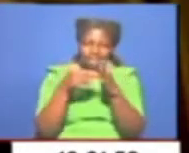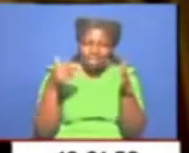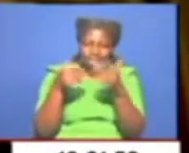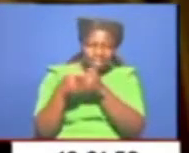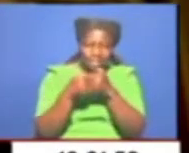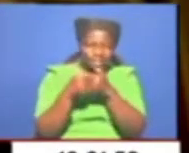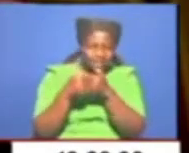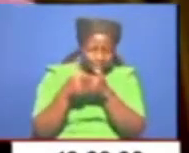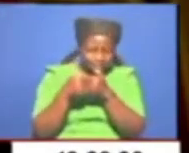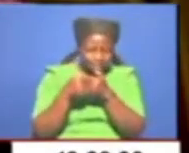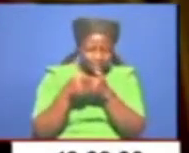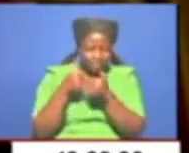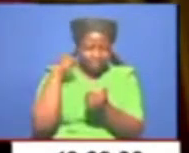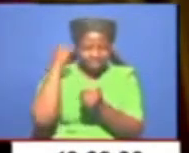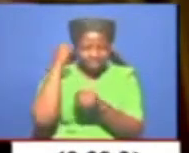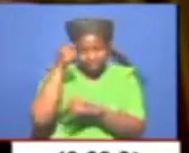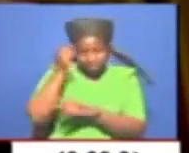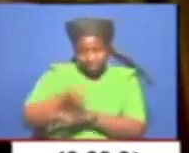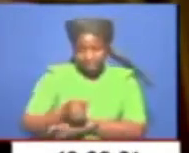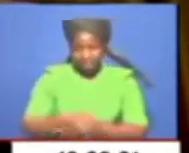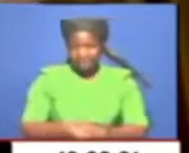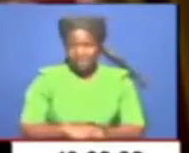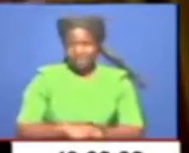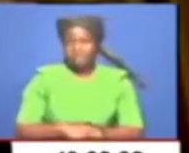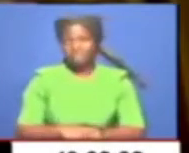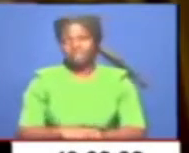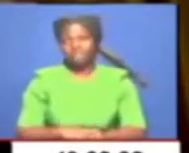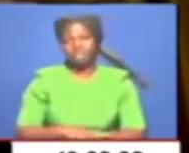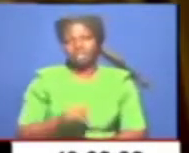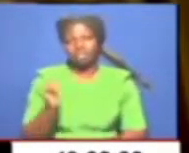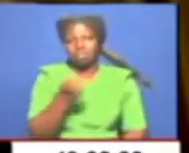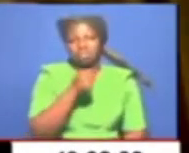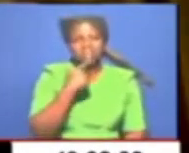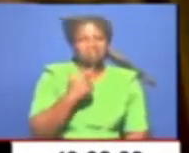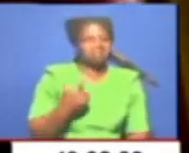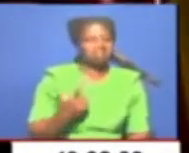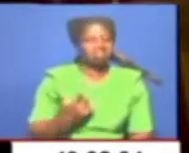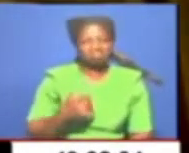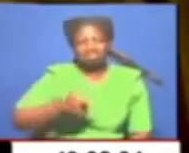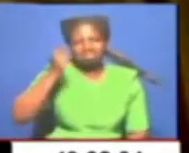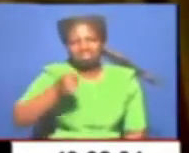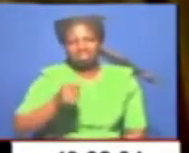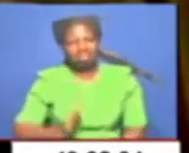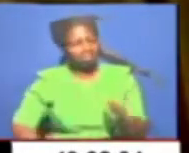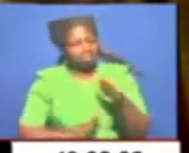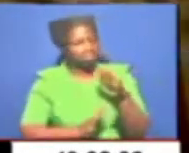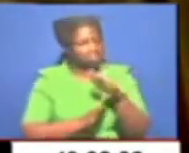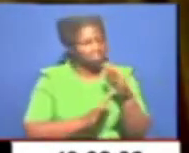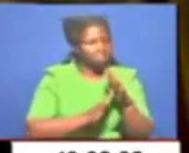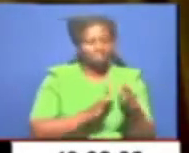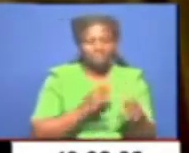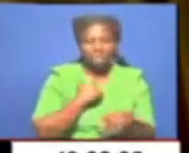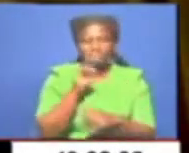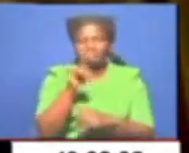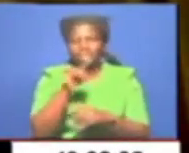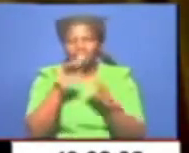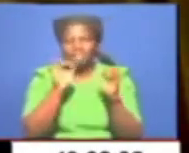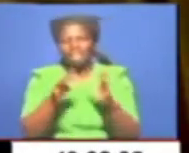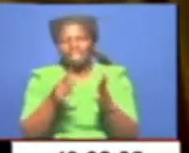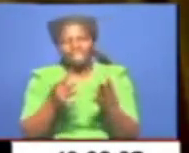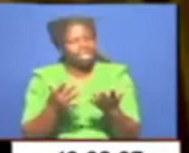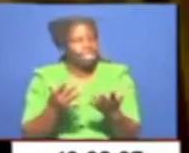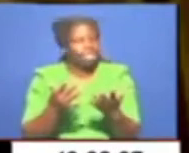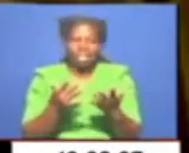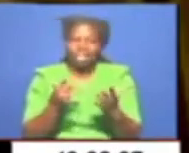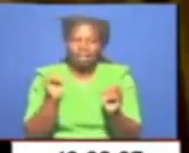talking about. We cannot have a judge come and say, no, judges are superhuman. They're super righteous. I mean, you can't have a judge doing anything unlawfully or